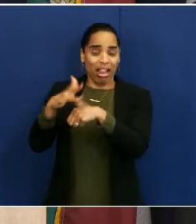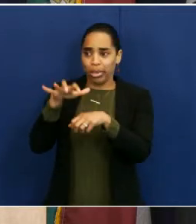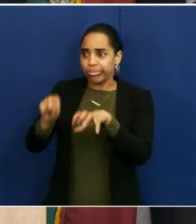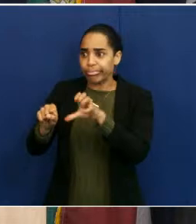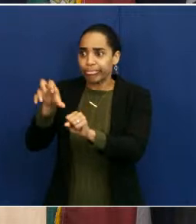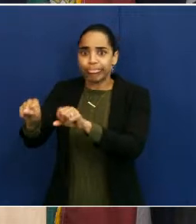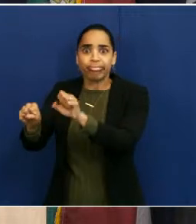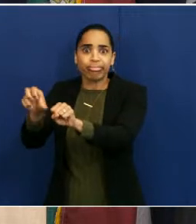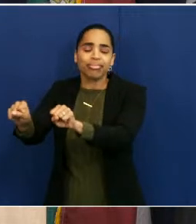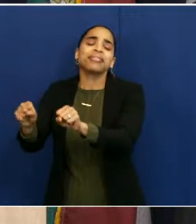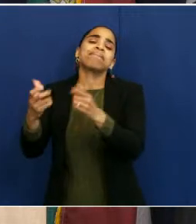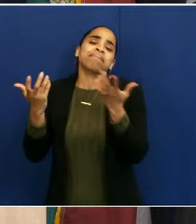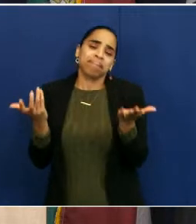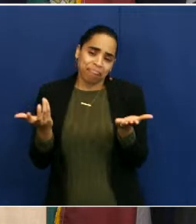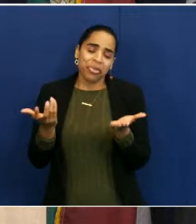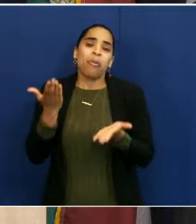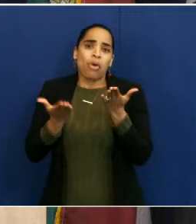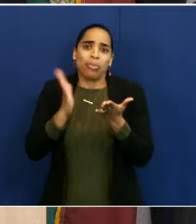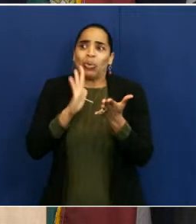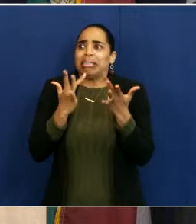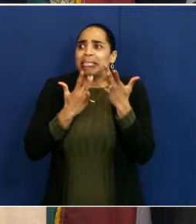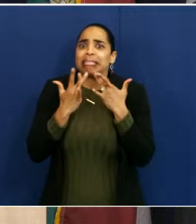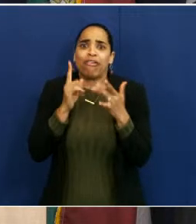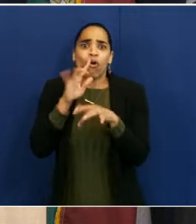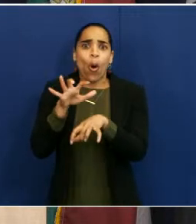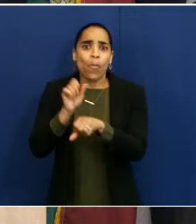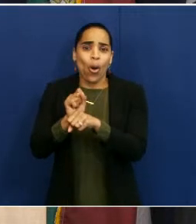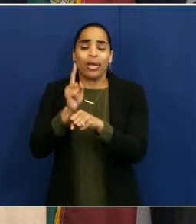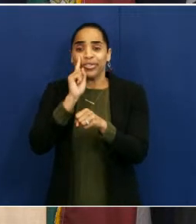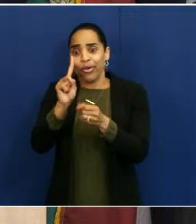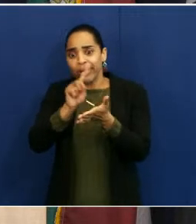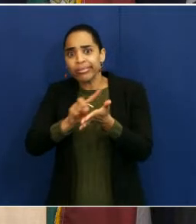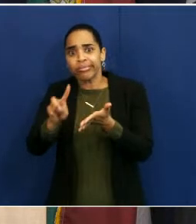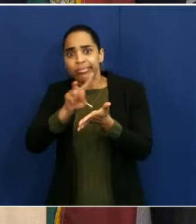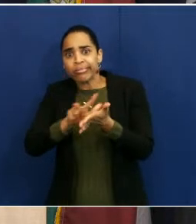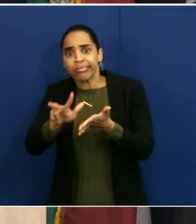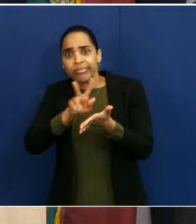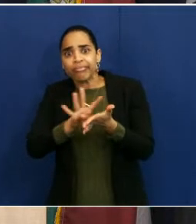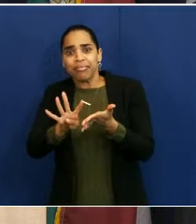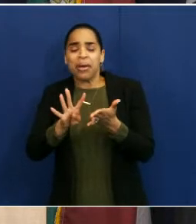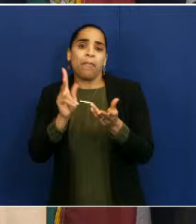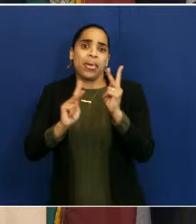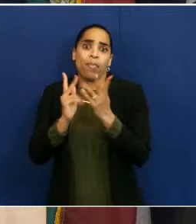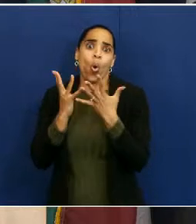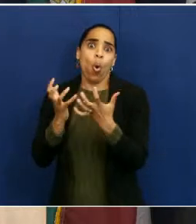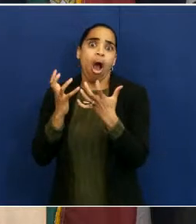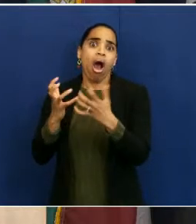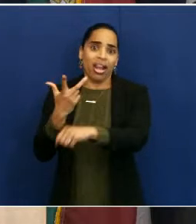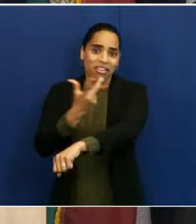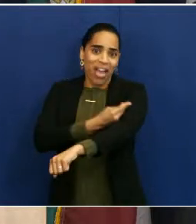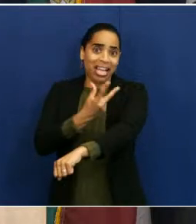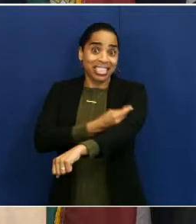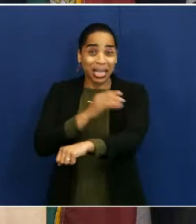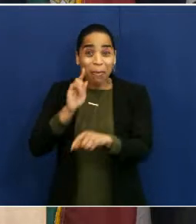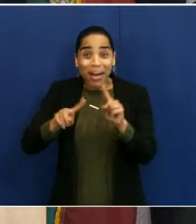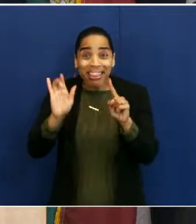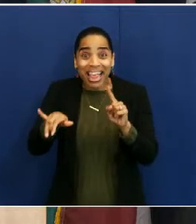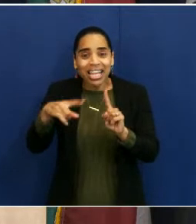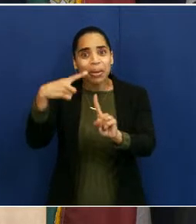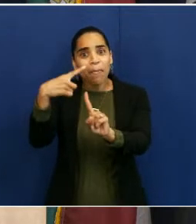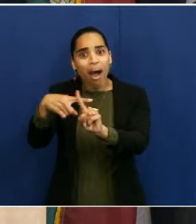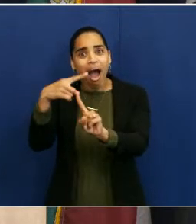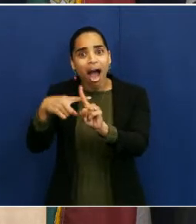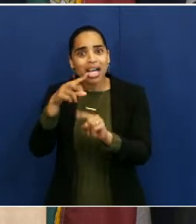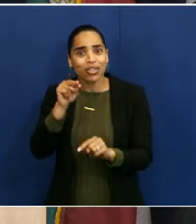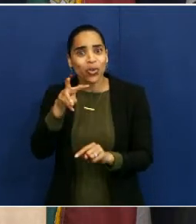we think we will probably be in this state for a while. There continues to be significant demand for the vaccine, and that is encouraging, and